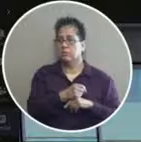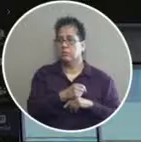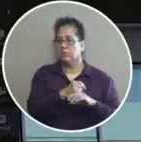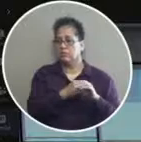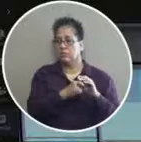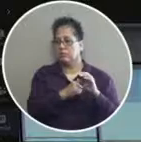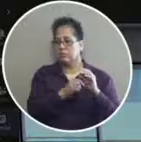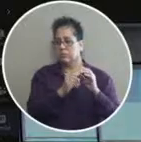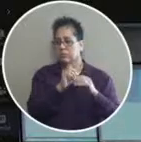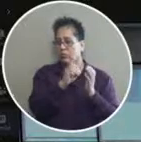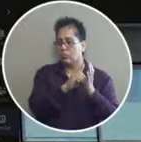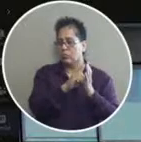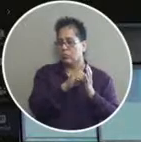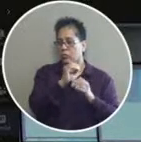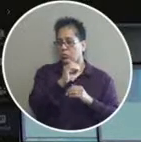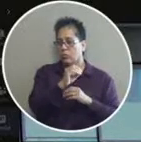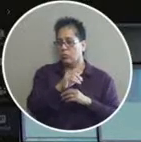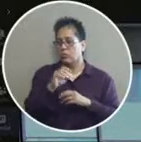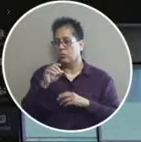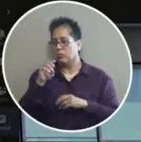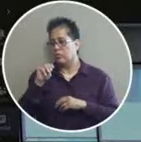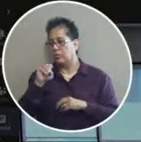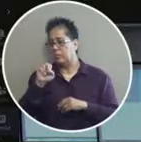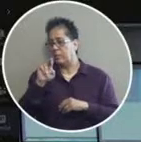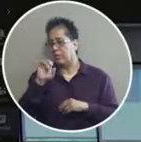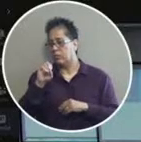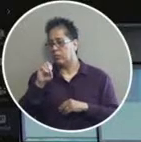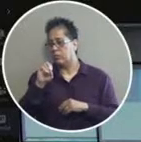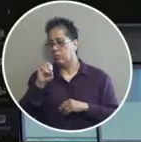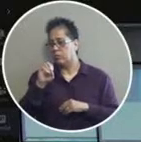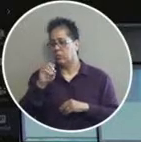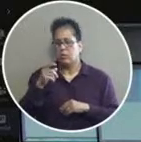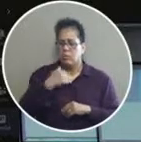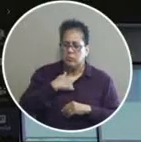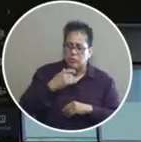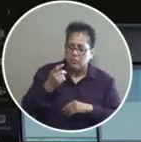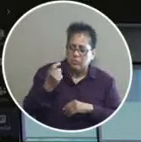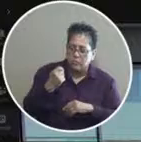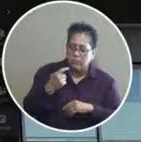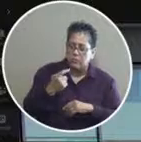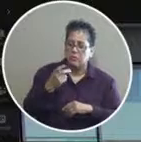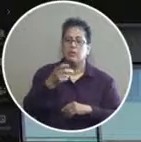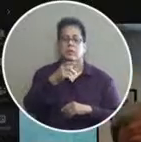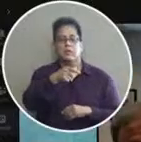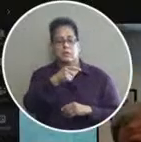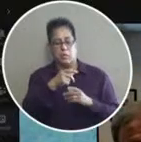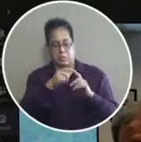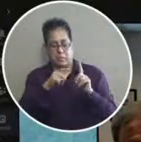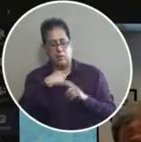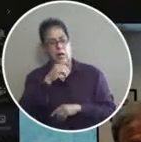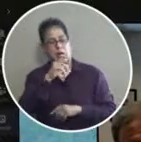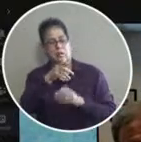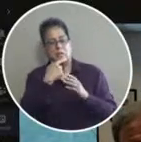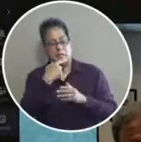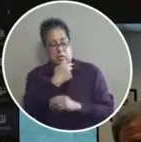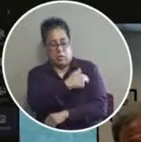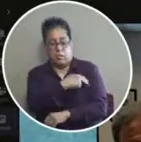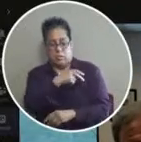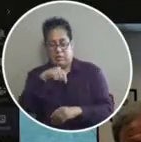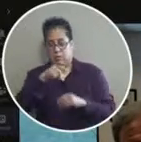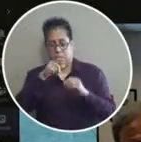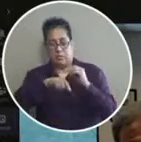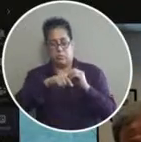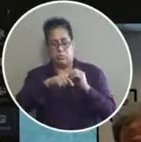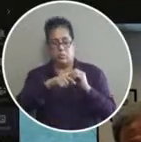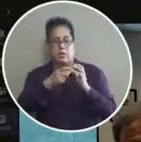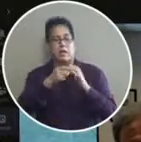Dr. O, Mario? I'm sorry, sir. Can you repeat the question? I'm sorry. Aren't the hospitals in El Paso required to